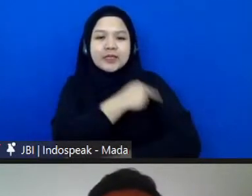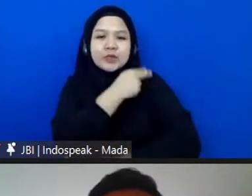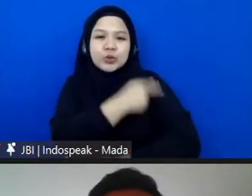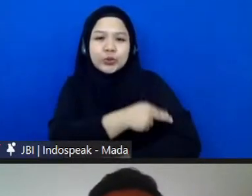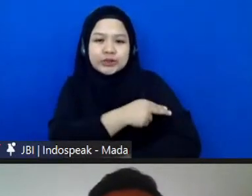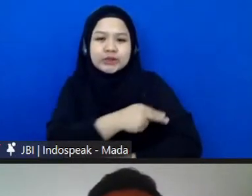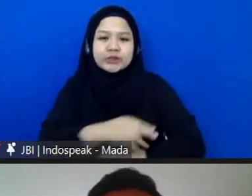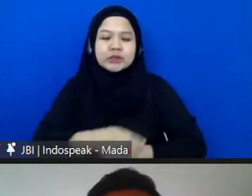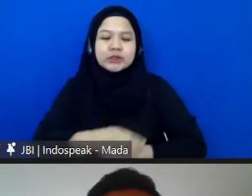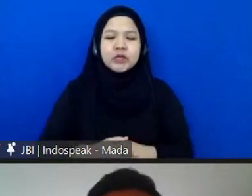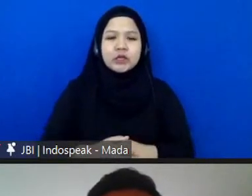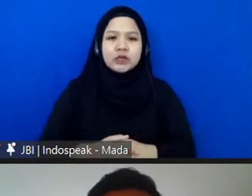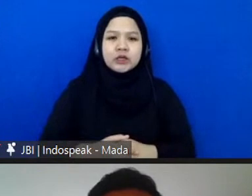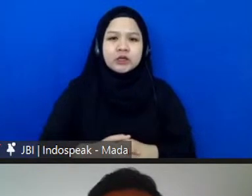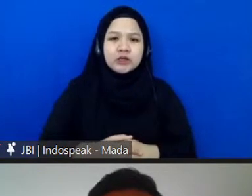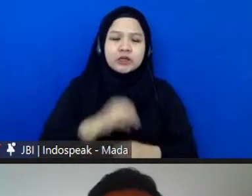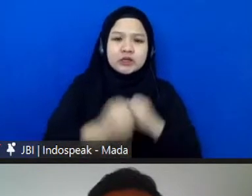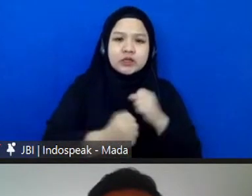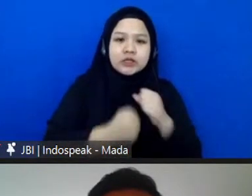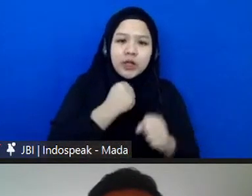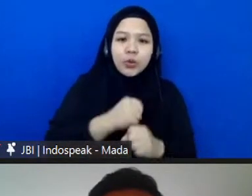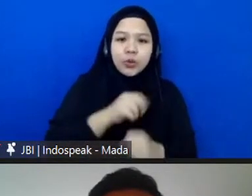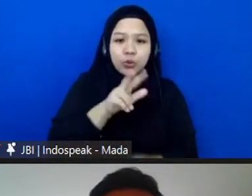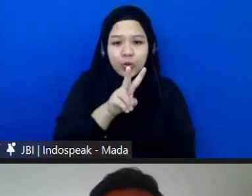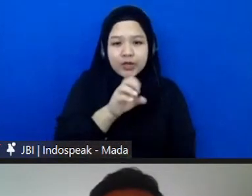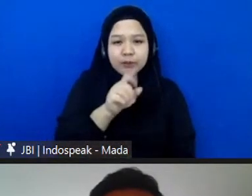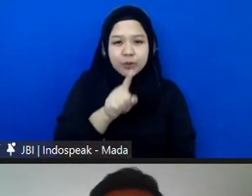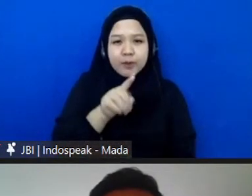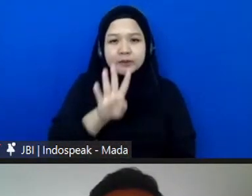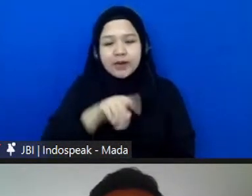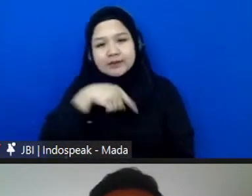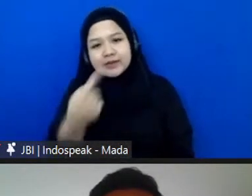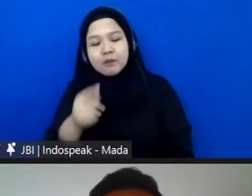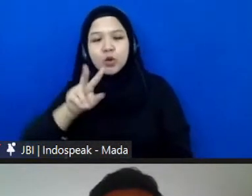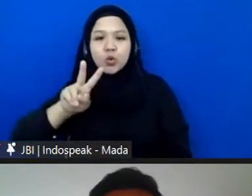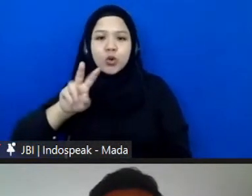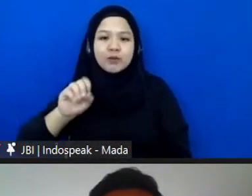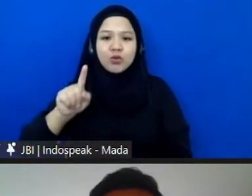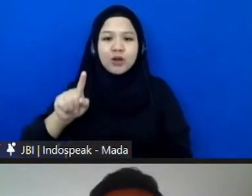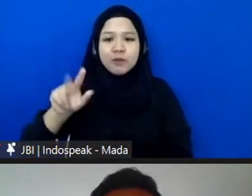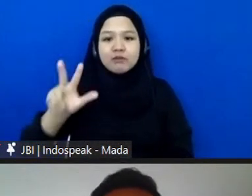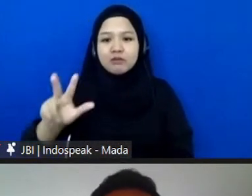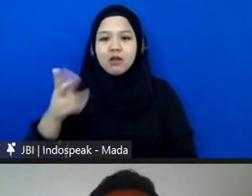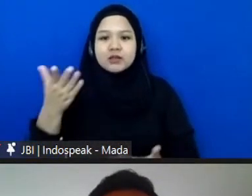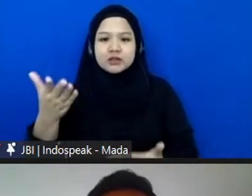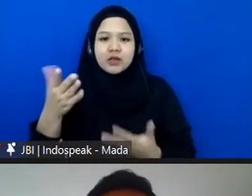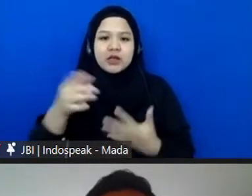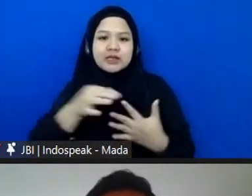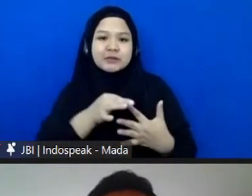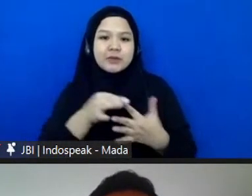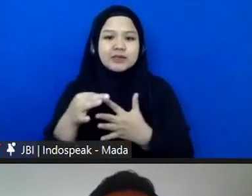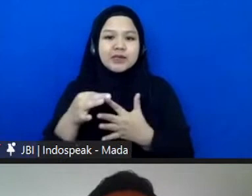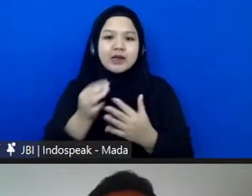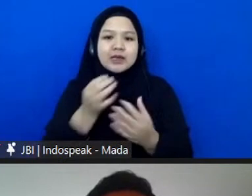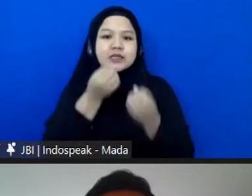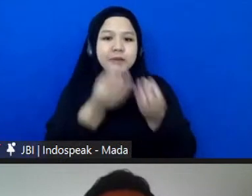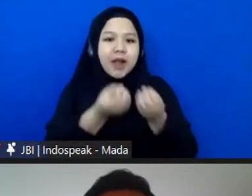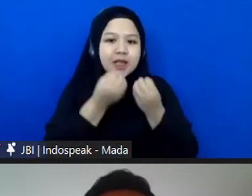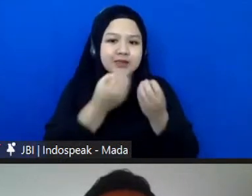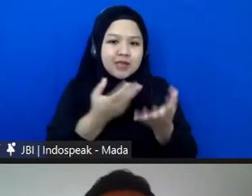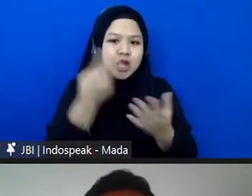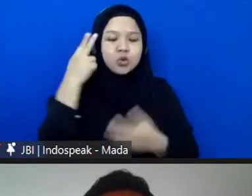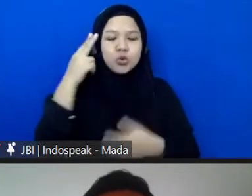Special Advisor to the Indonesian Minister of Health in the area of partnership and sustainable development goals, where she chaired the National Health